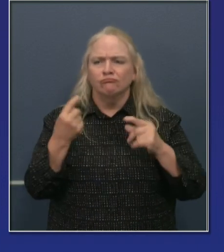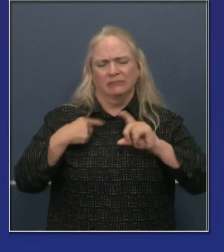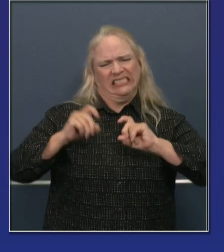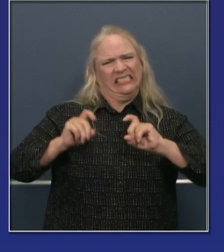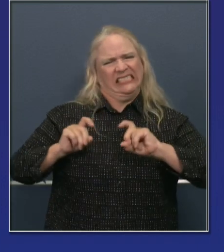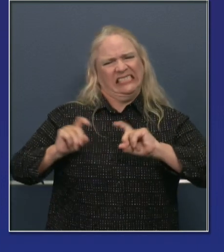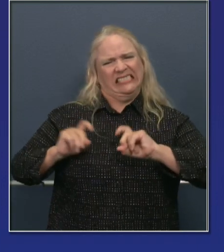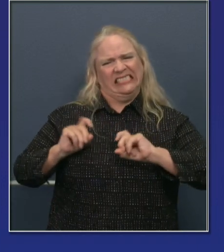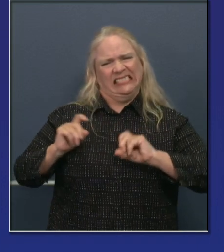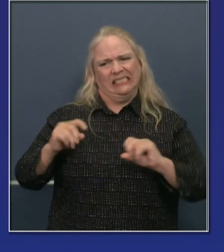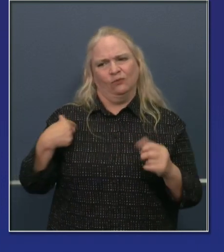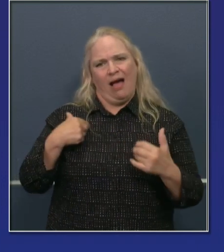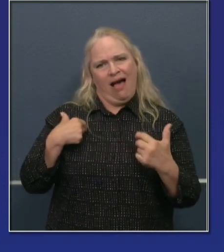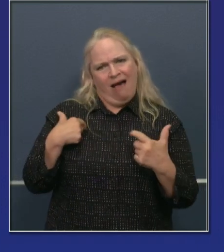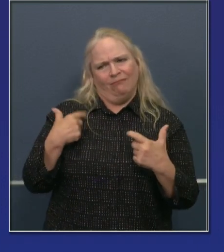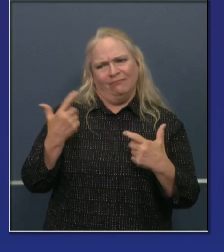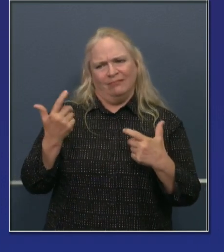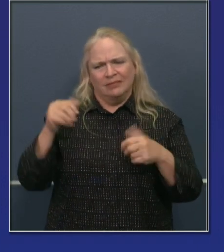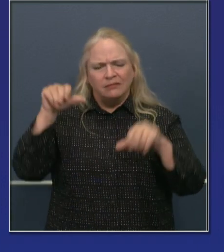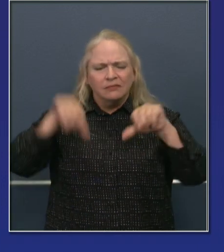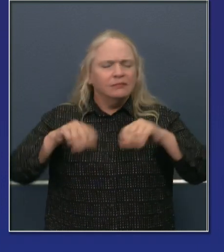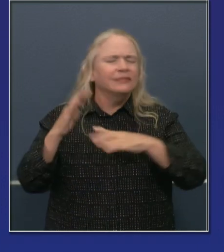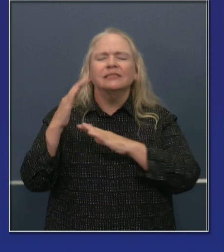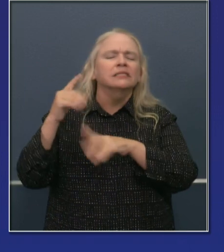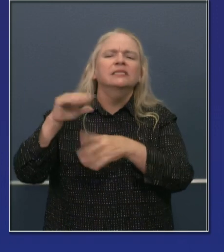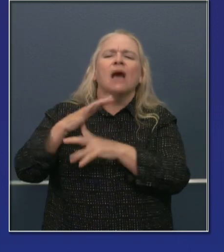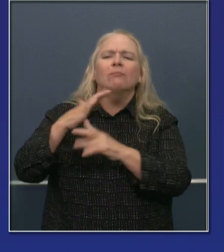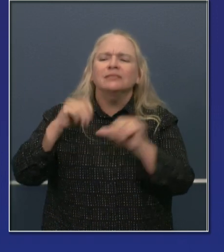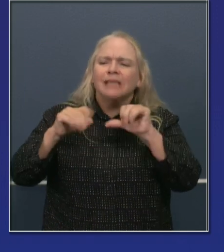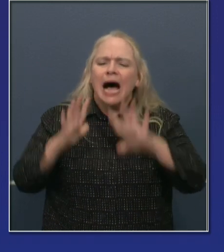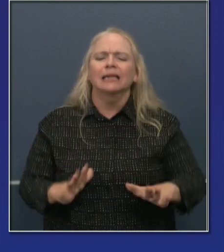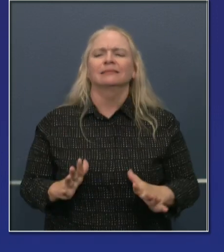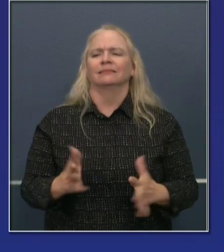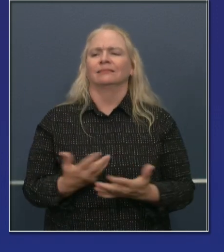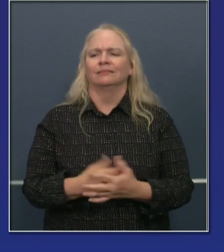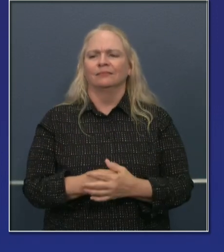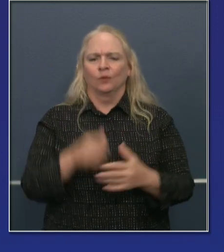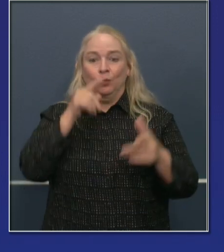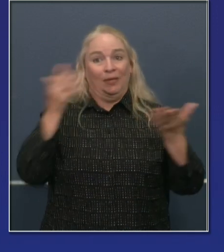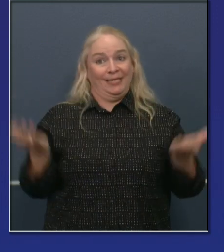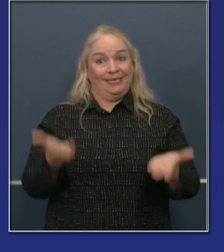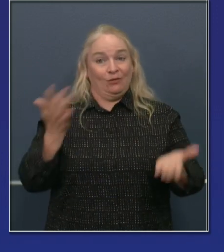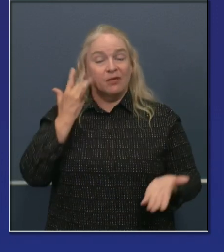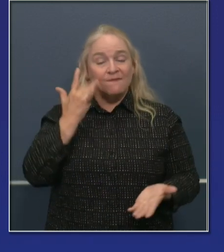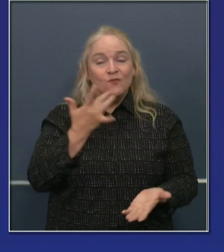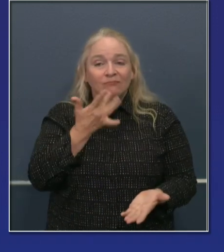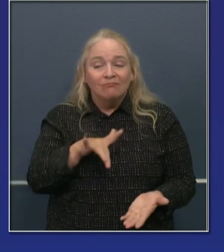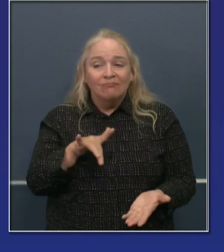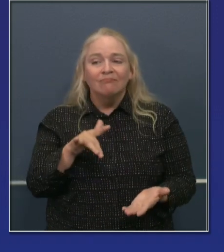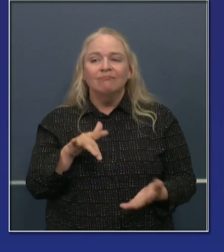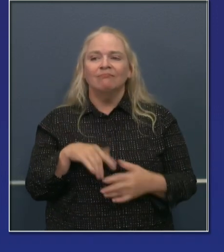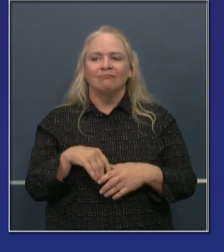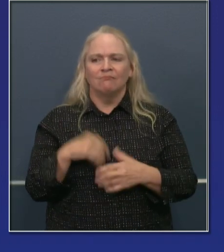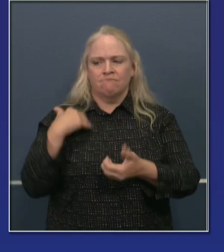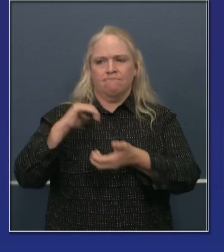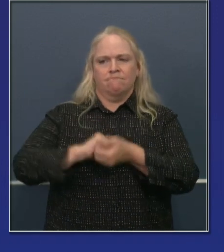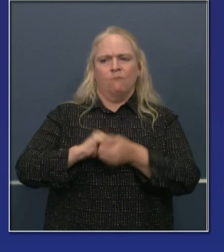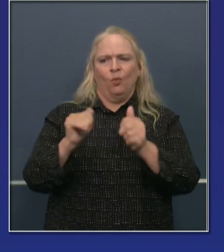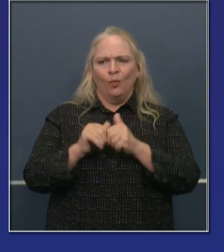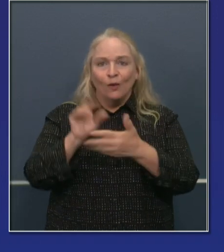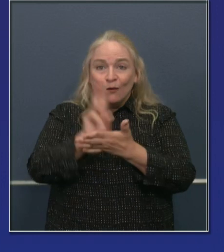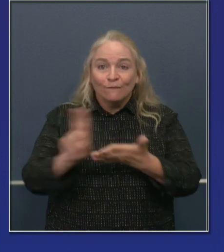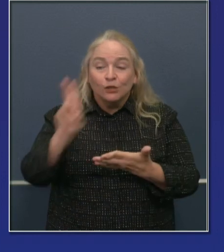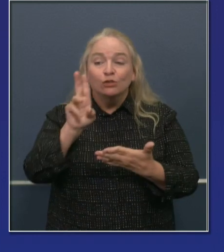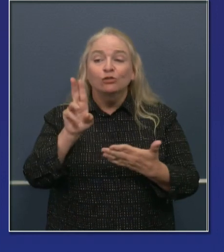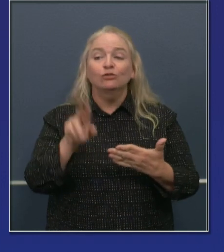biotech, we're very proud of our innovation in this space and our capacity to develop partnerships with our universities, our